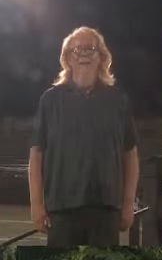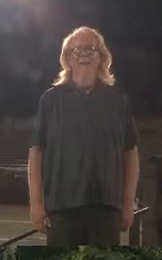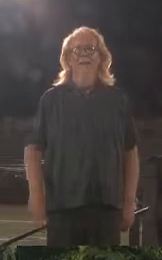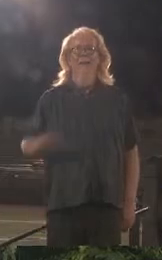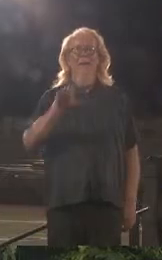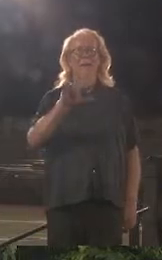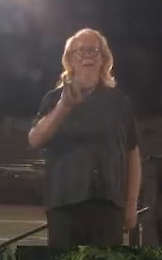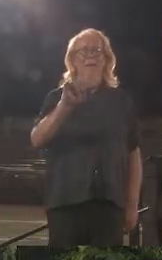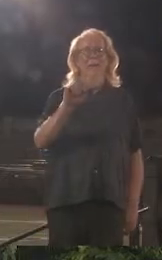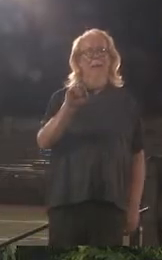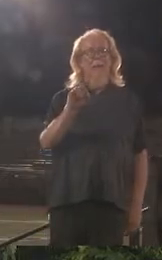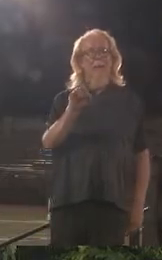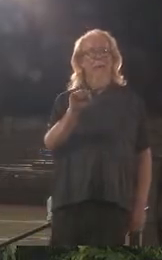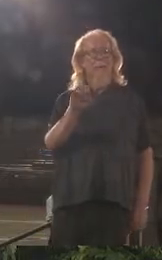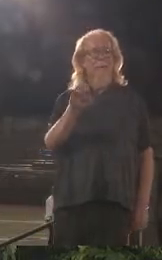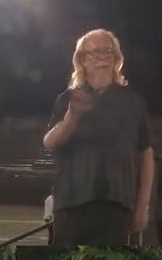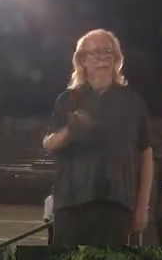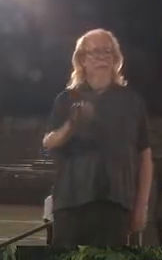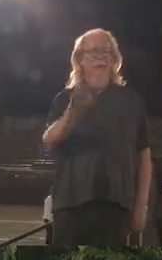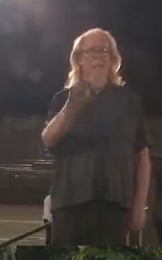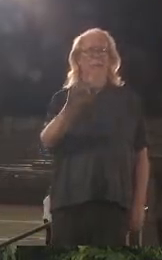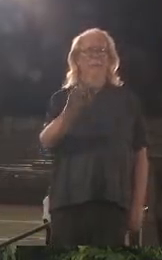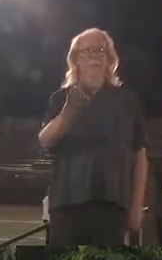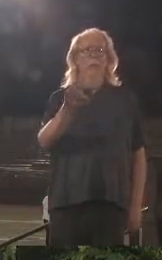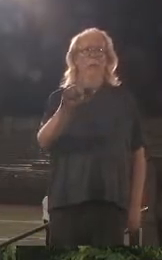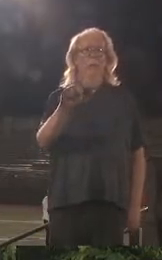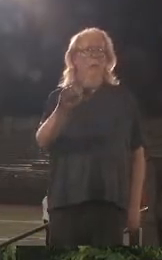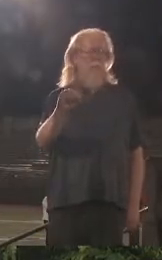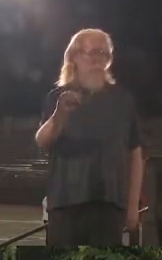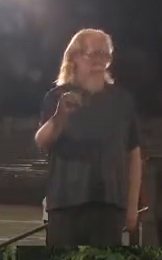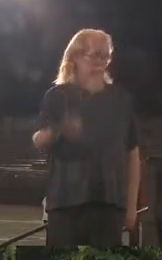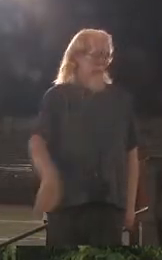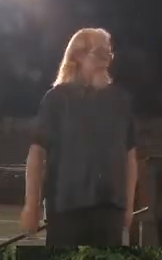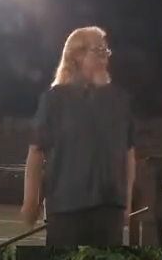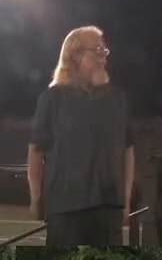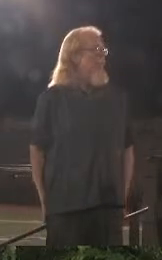Lindsay Venicia Rangel Moreno.